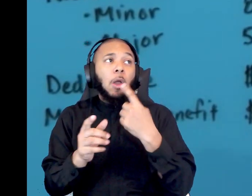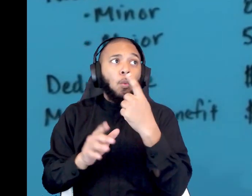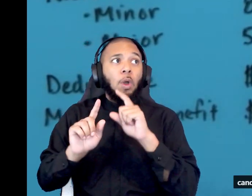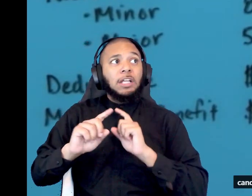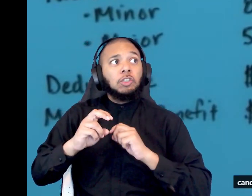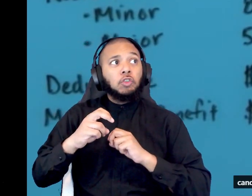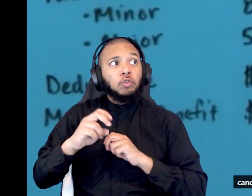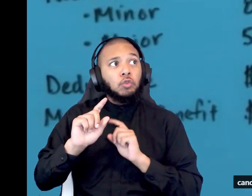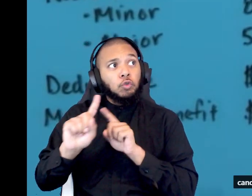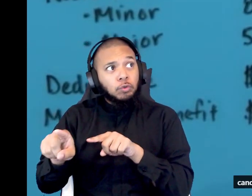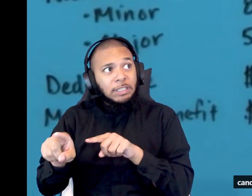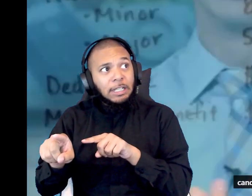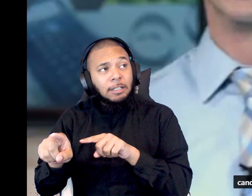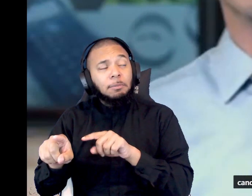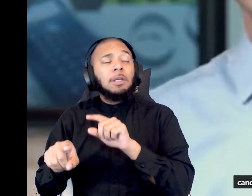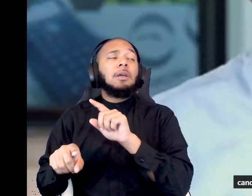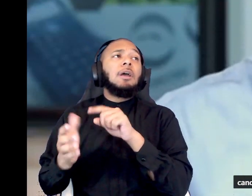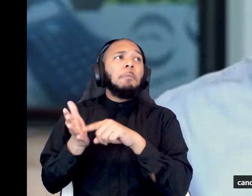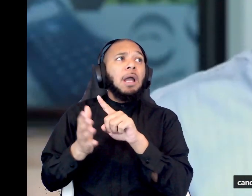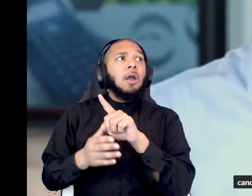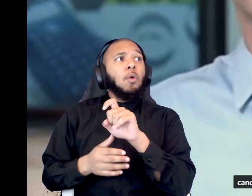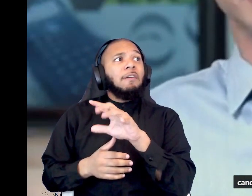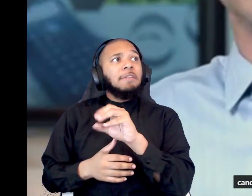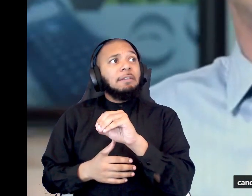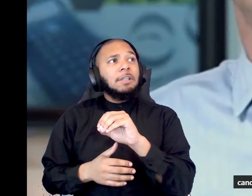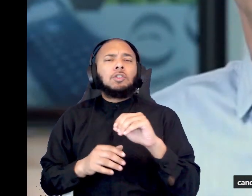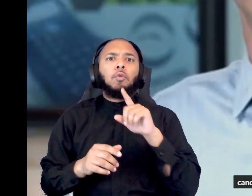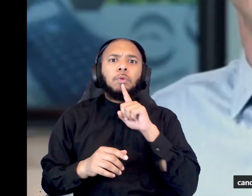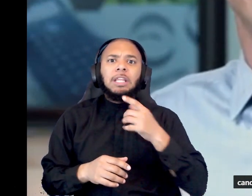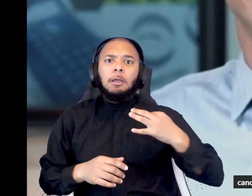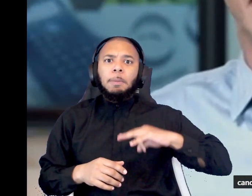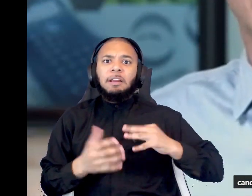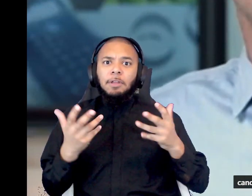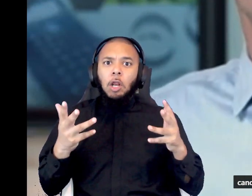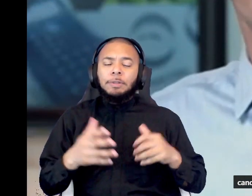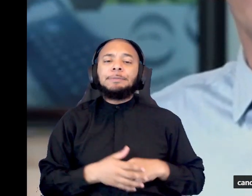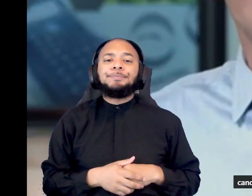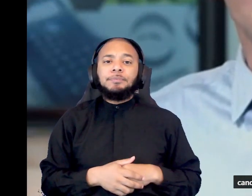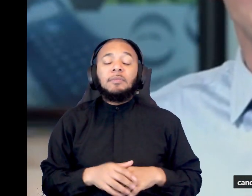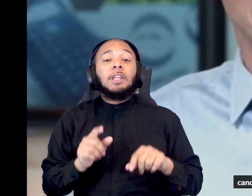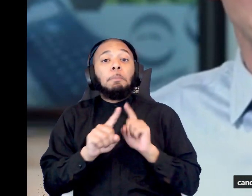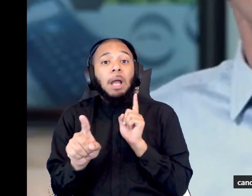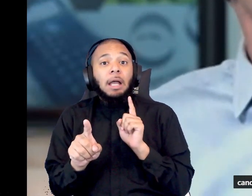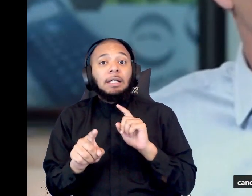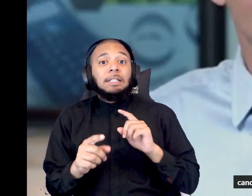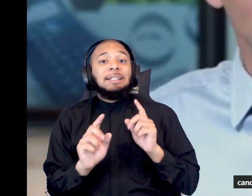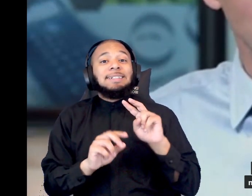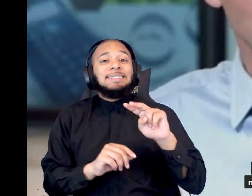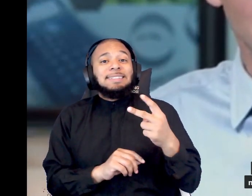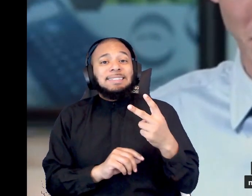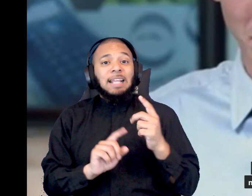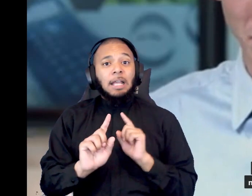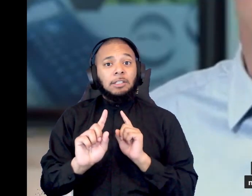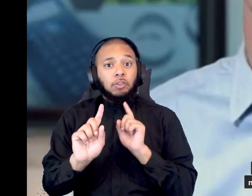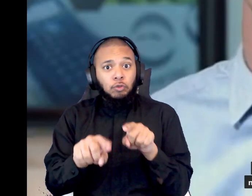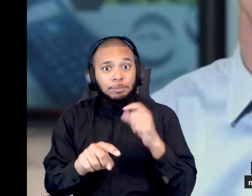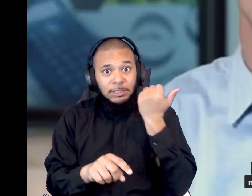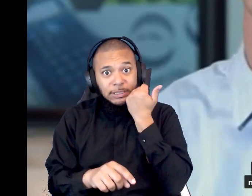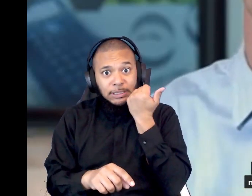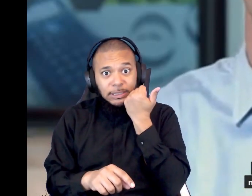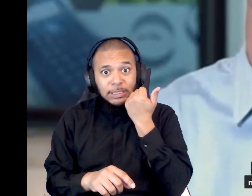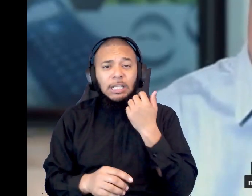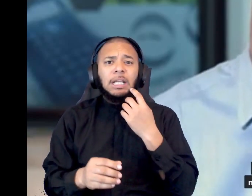trip 2, but in trip 2, you were eating too much candy and not brushing your teeth as frequently as you should.